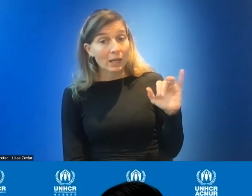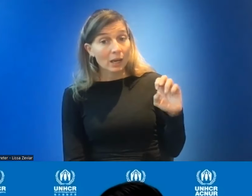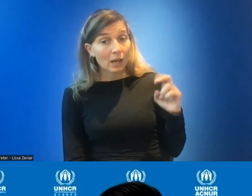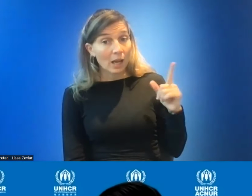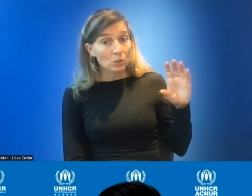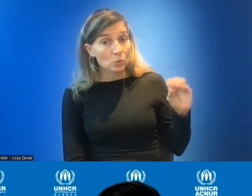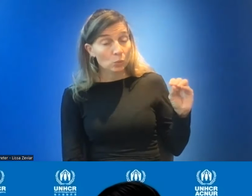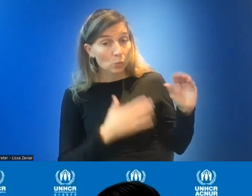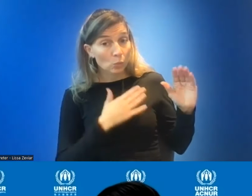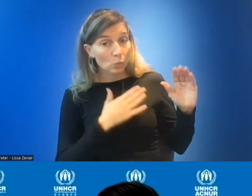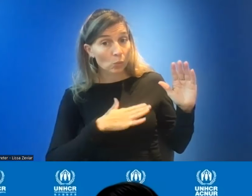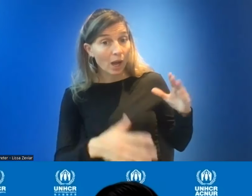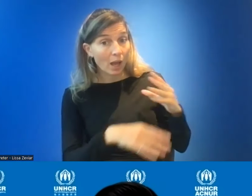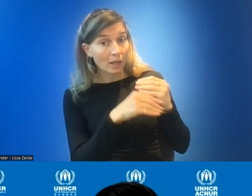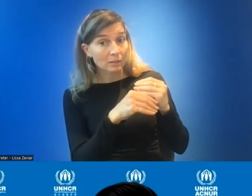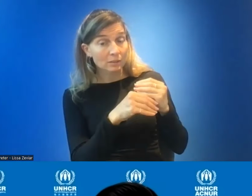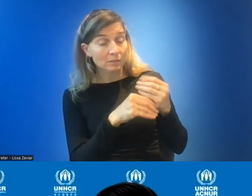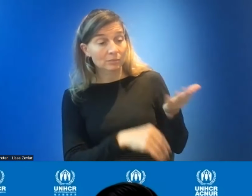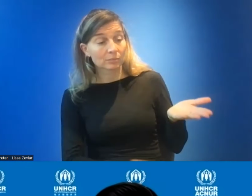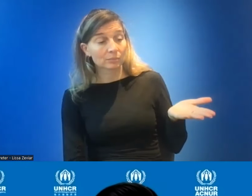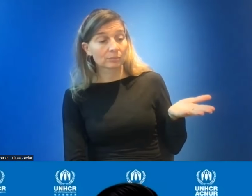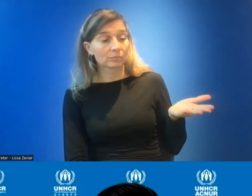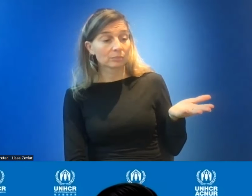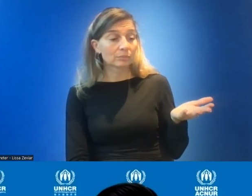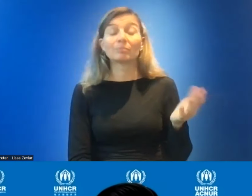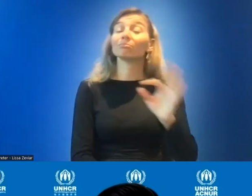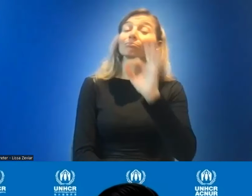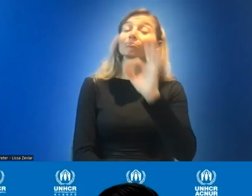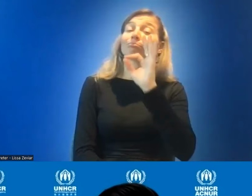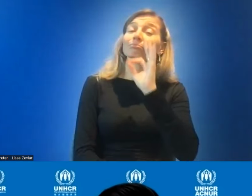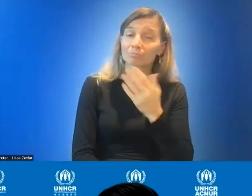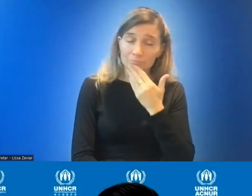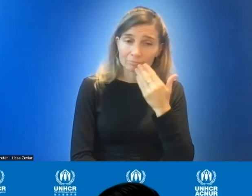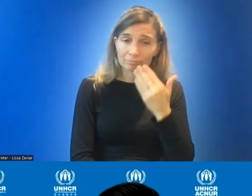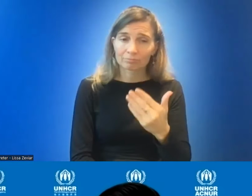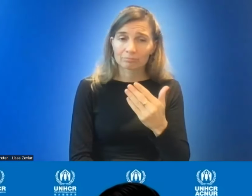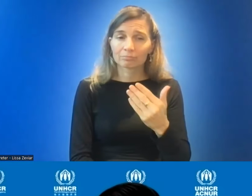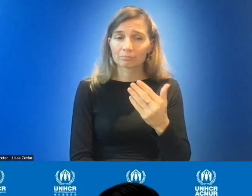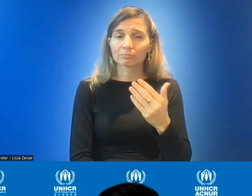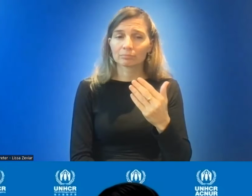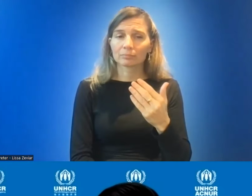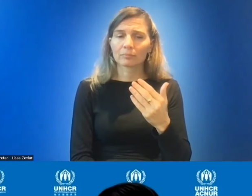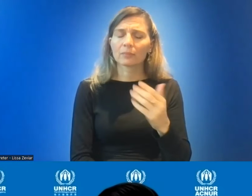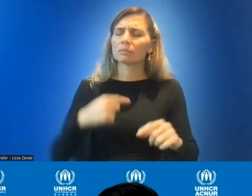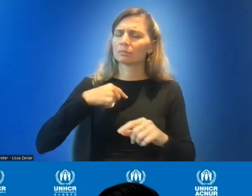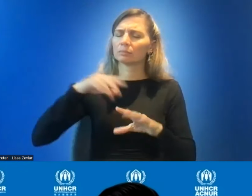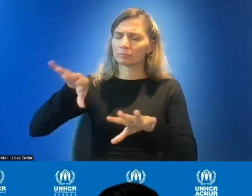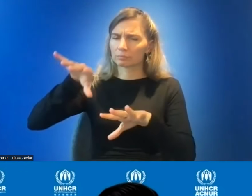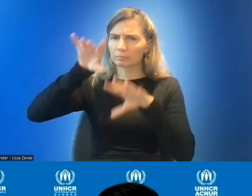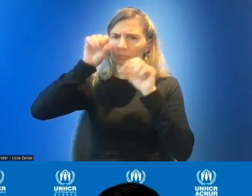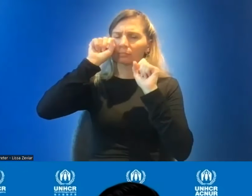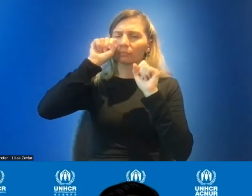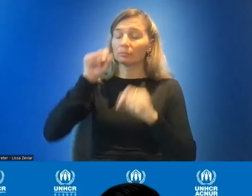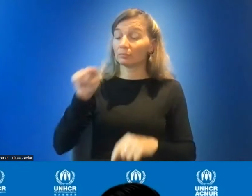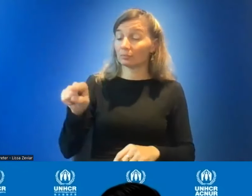Yes, sure. Thank you very much, Ricardo. Just to say, I took the question as the OPD wanting